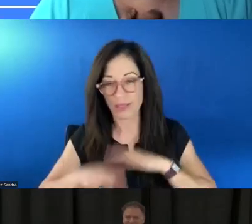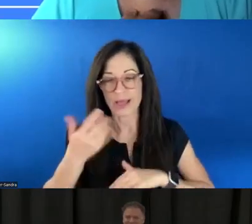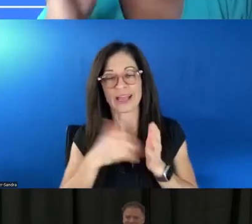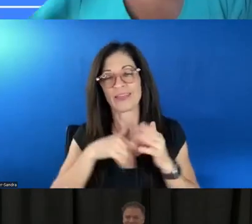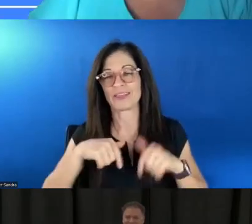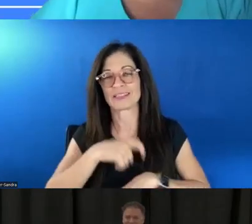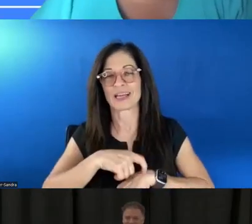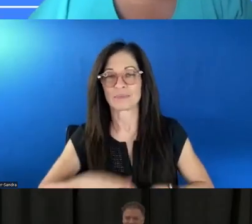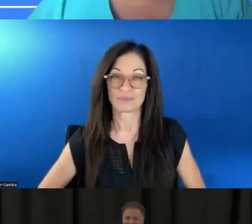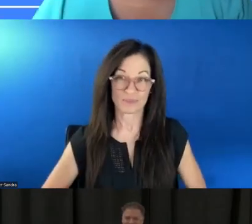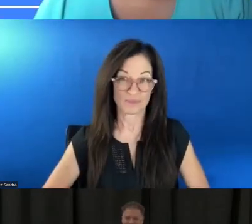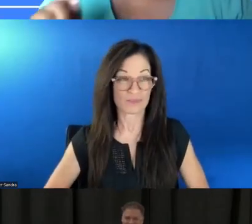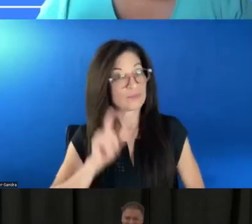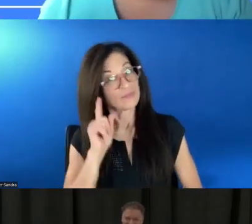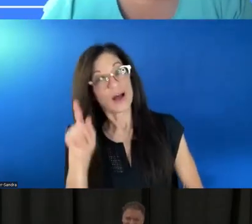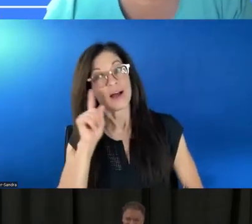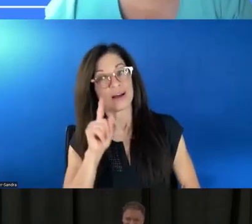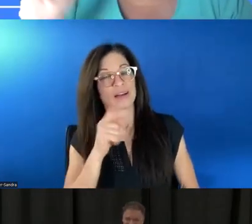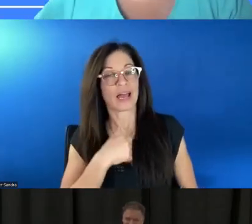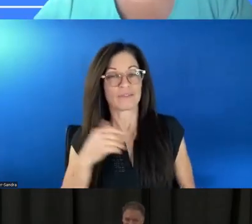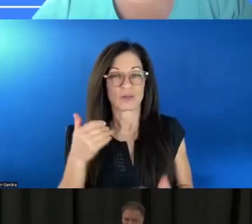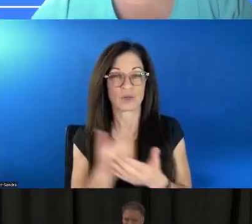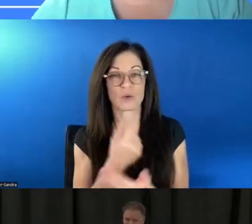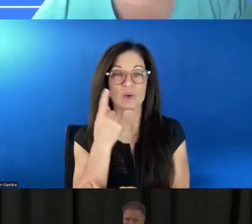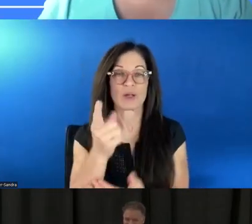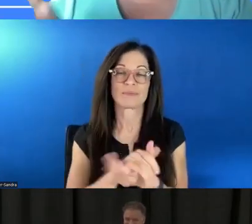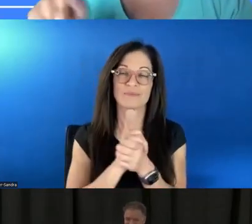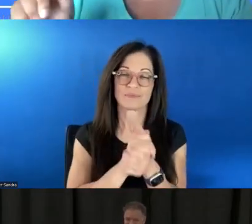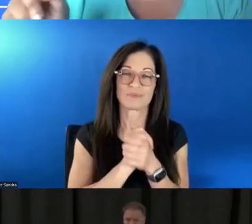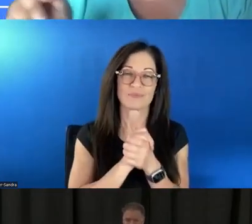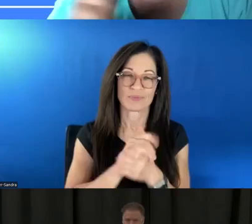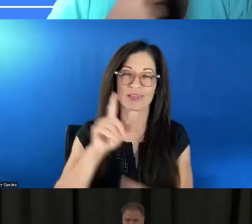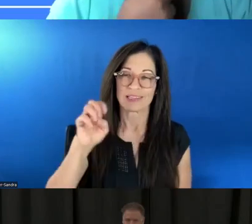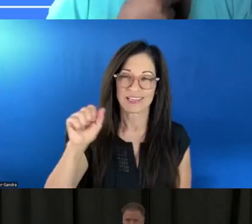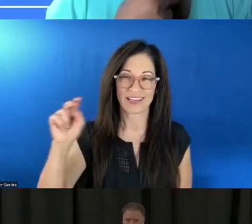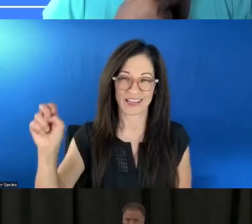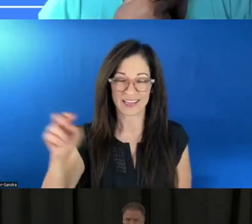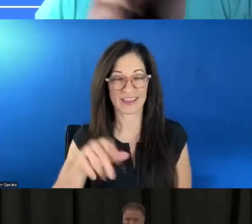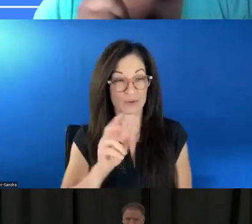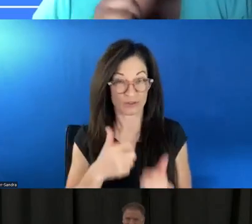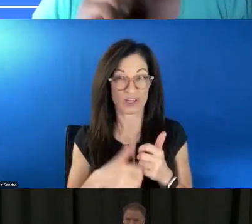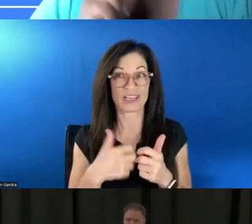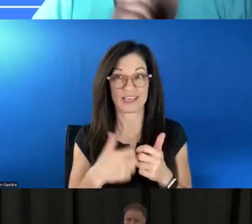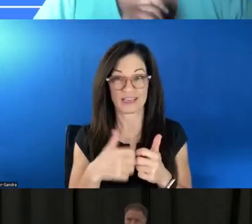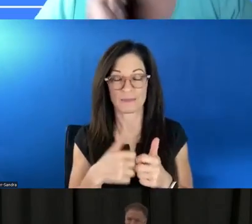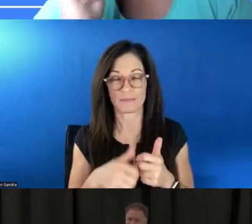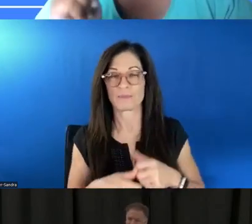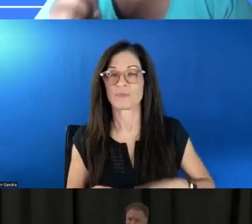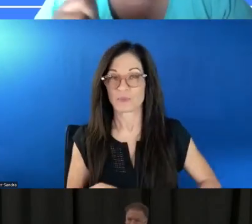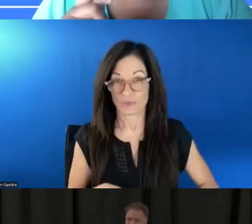time, guys. Never fear, though. We've got a new one. Congratulations, Leanne. That was a tricky one. So, Paul,